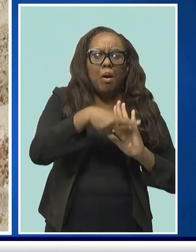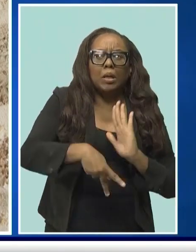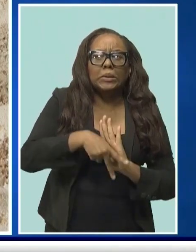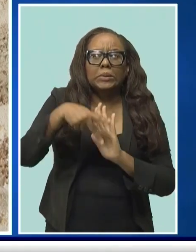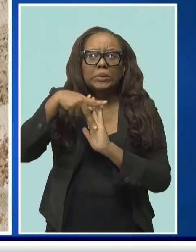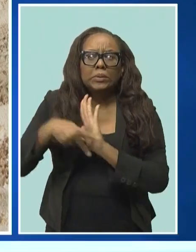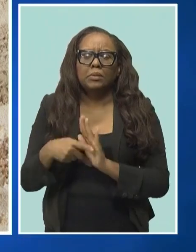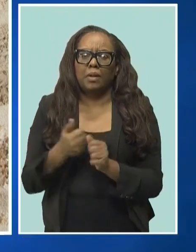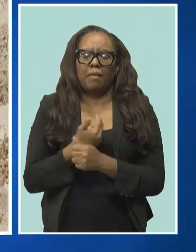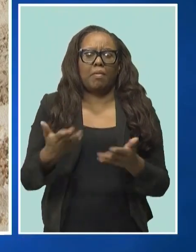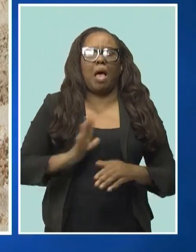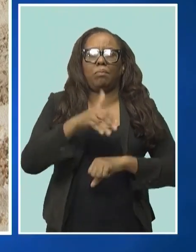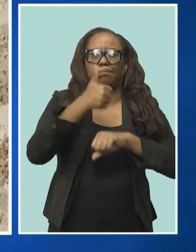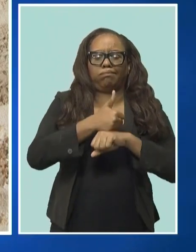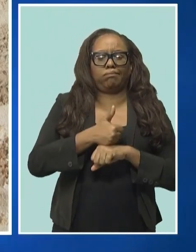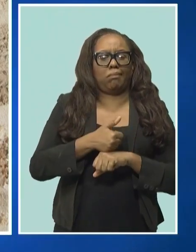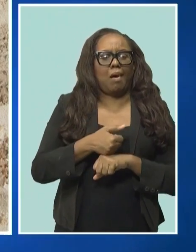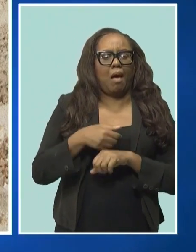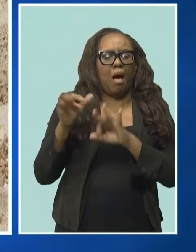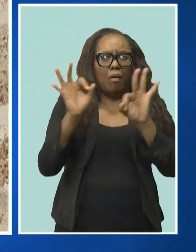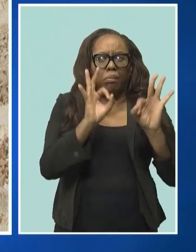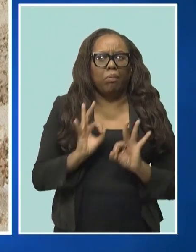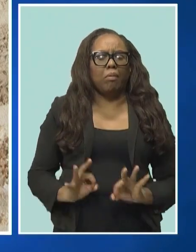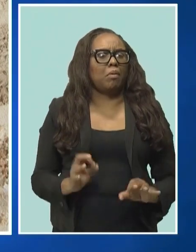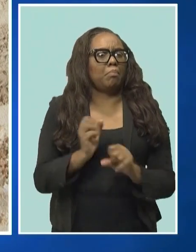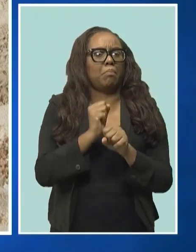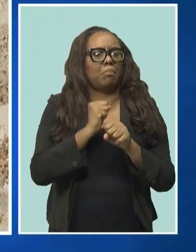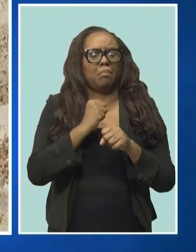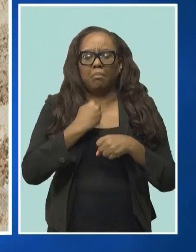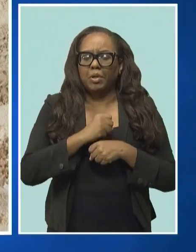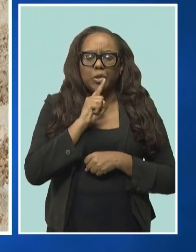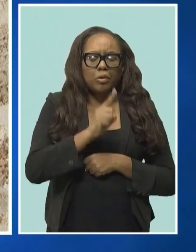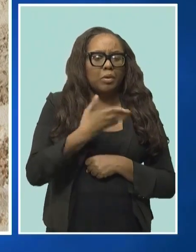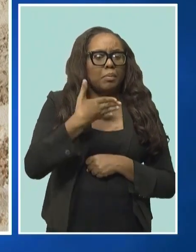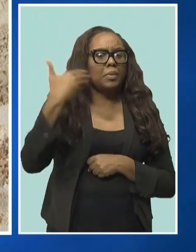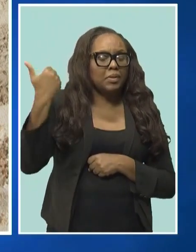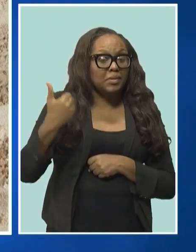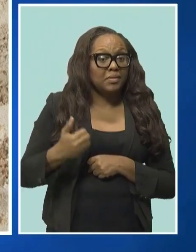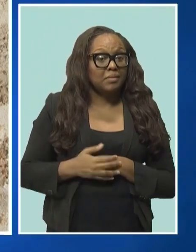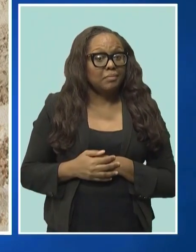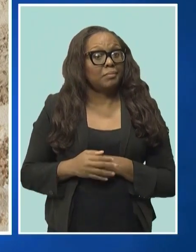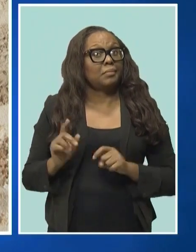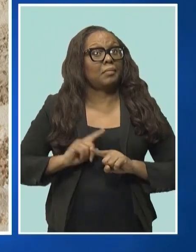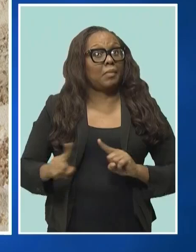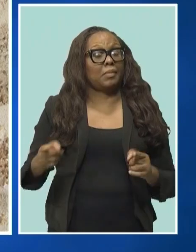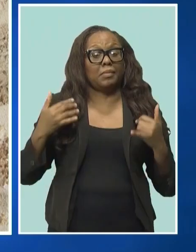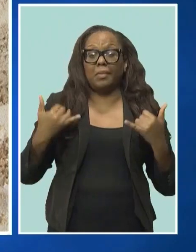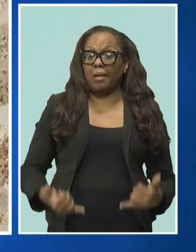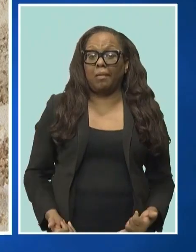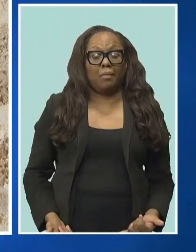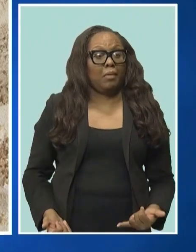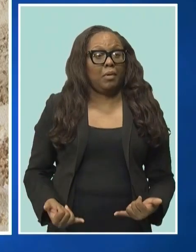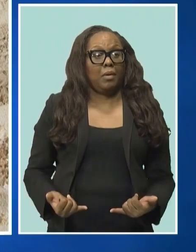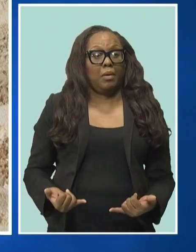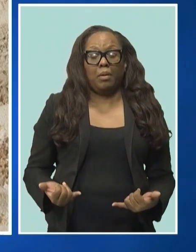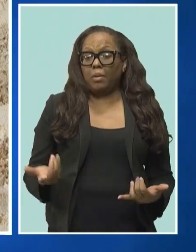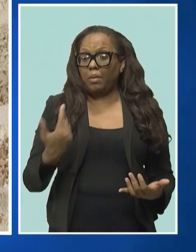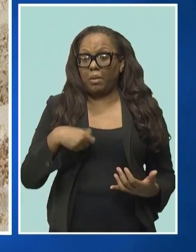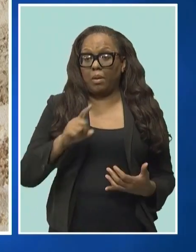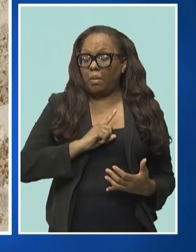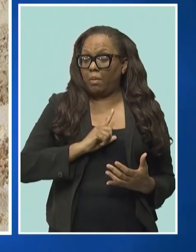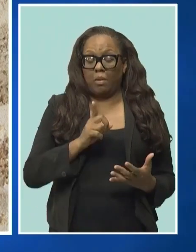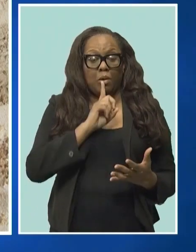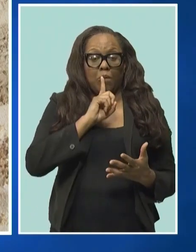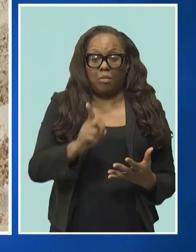network administration perspective are best in class. And until then, we're going to be exposed, and that's